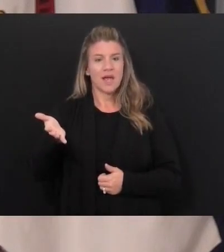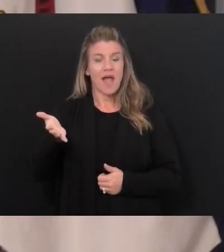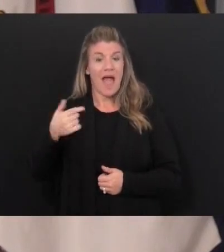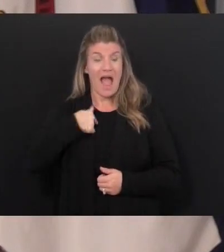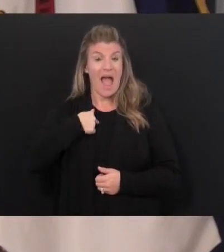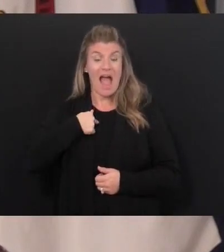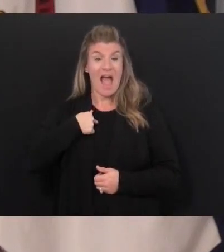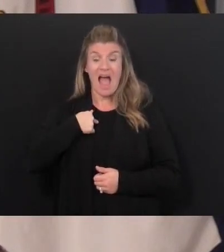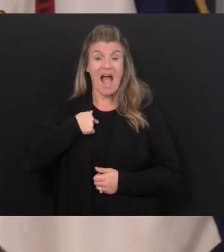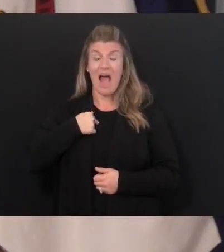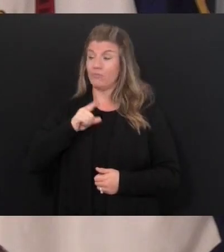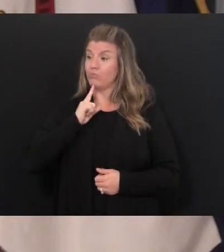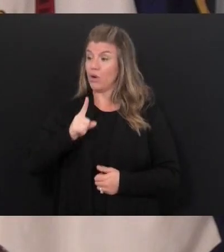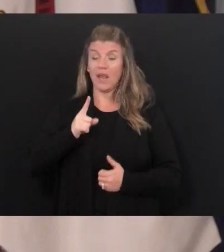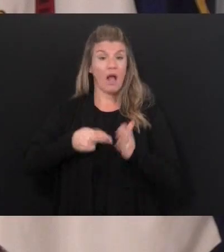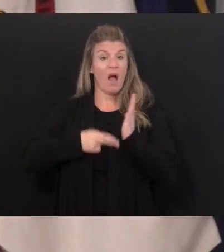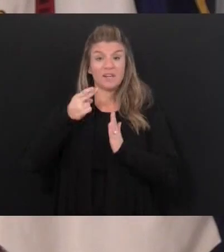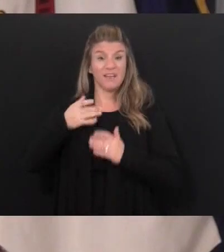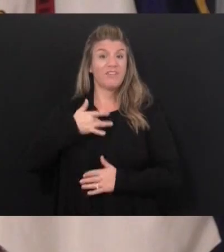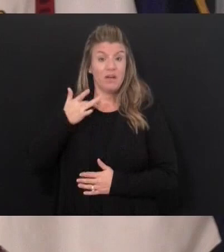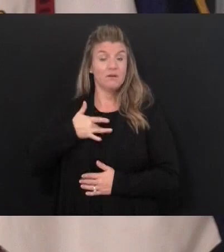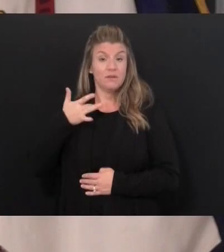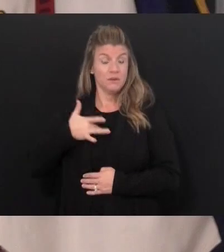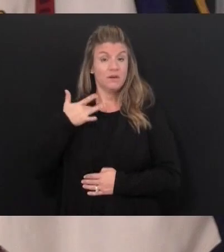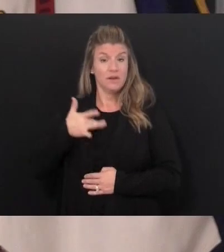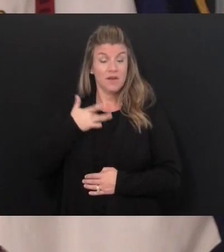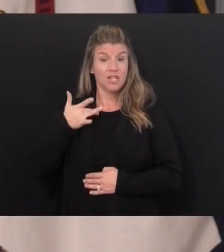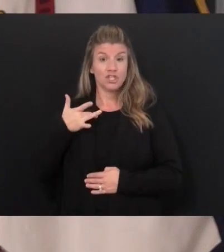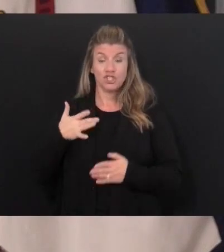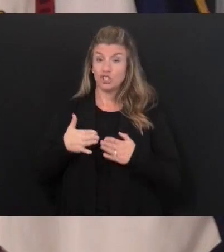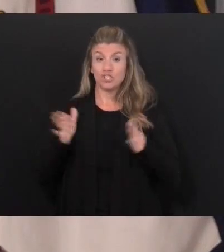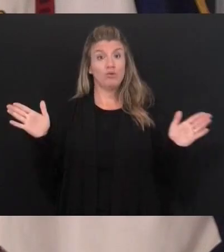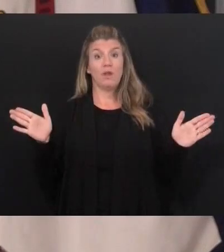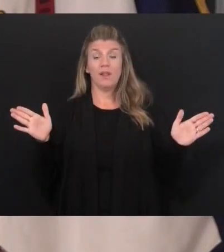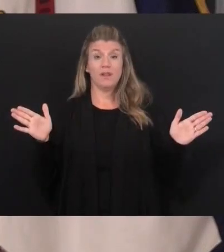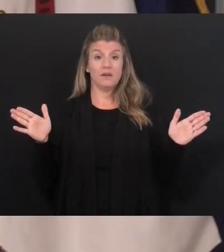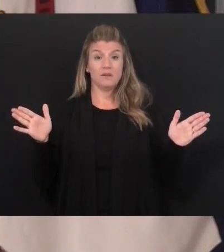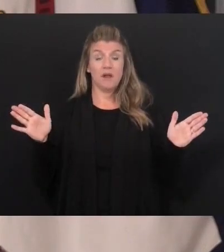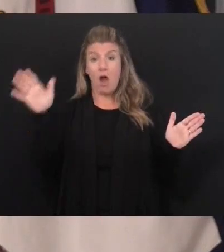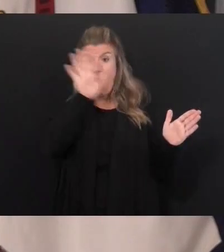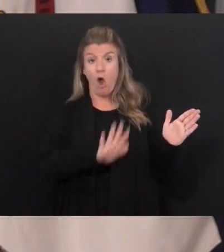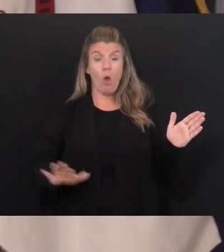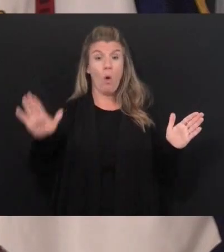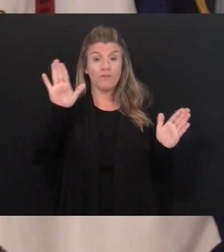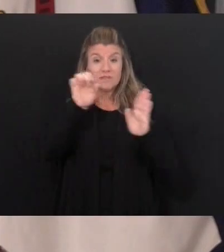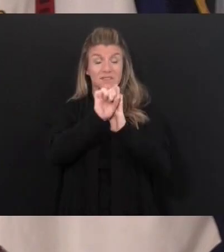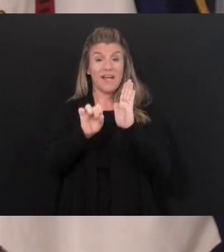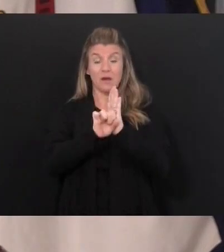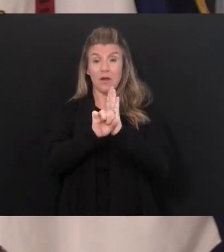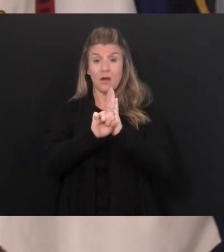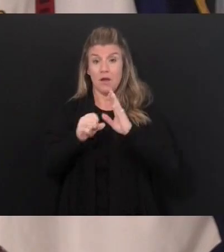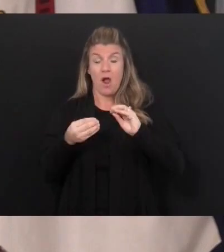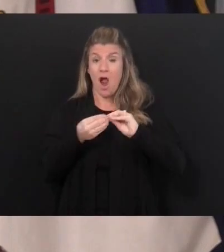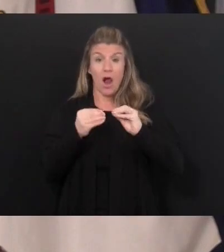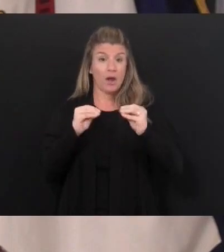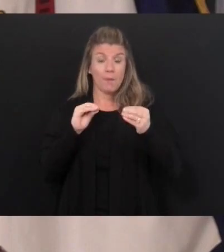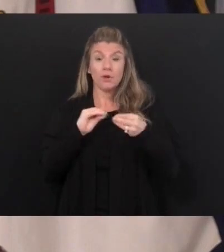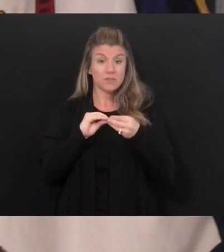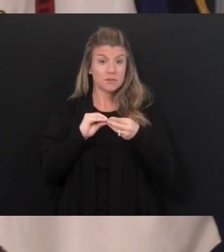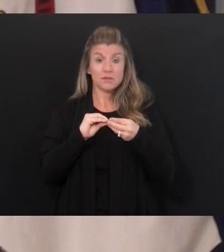I feel like that generally the numbers are